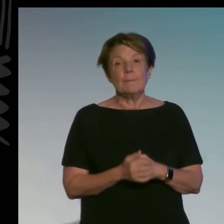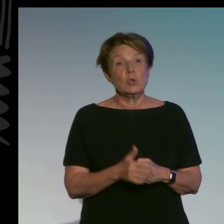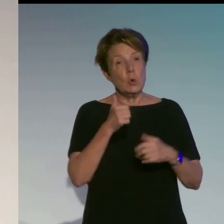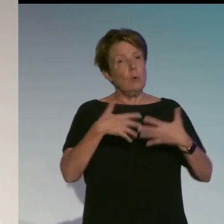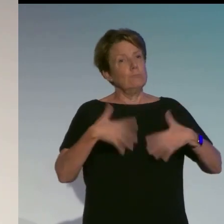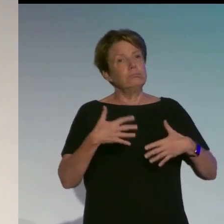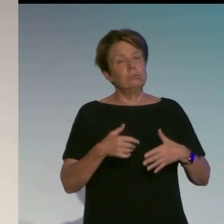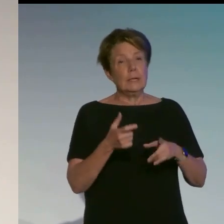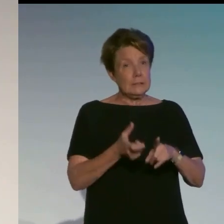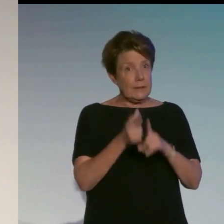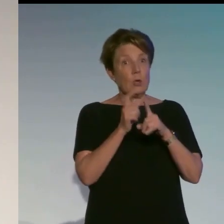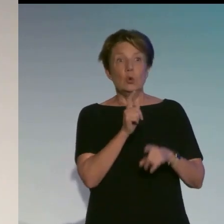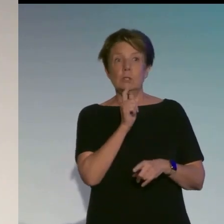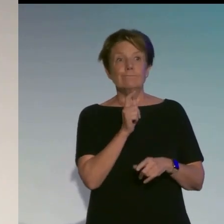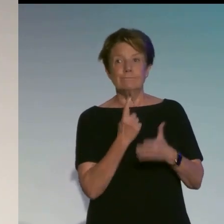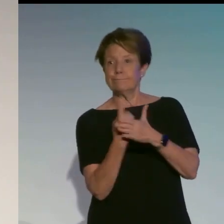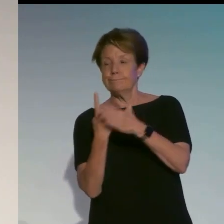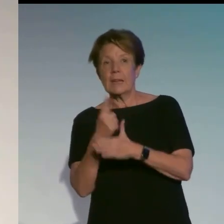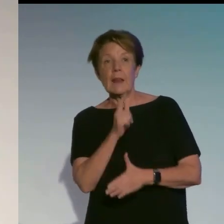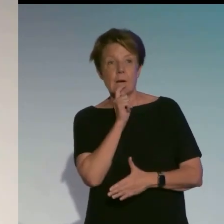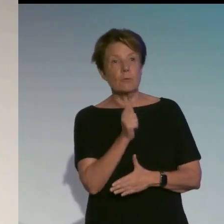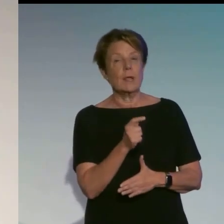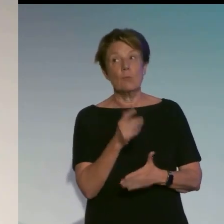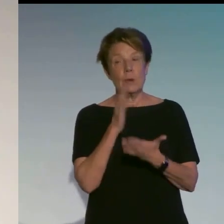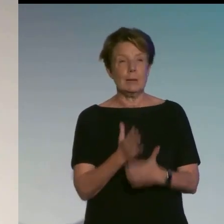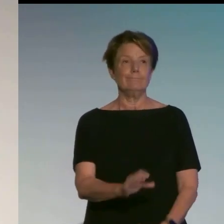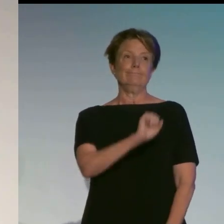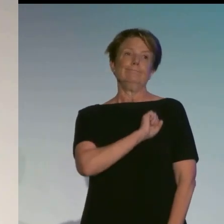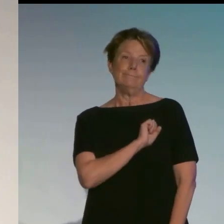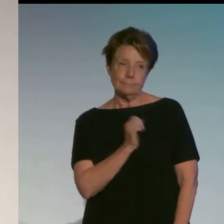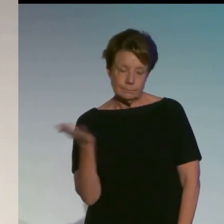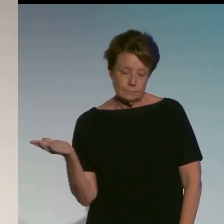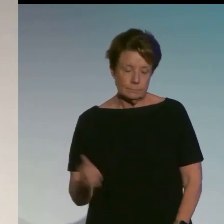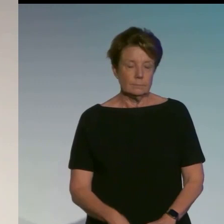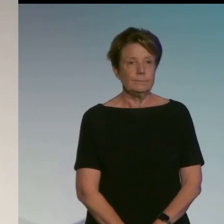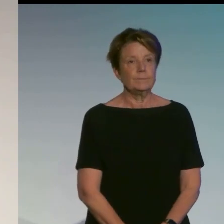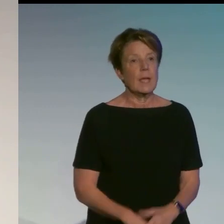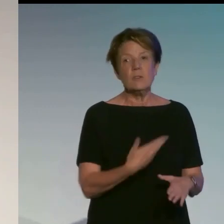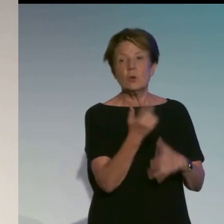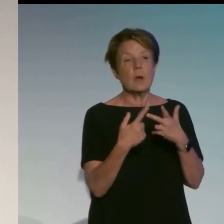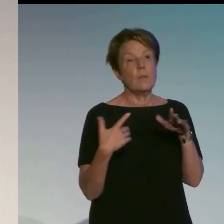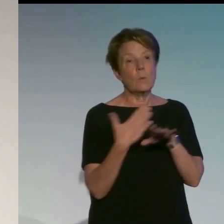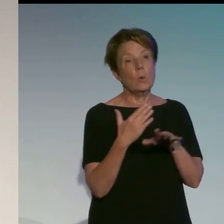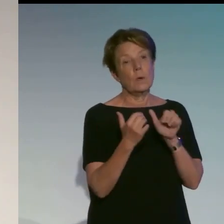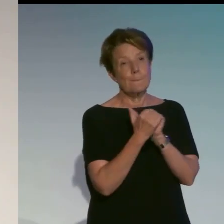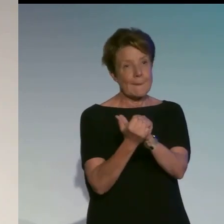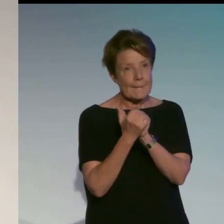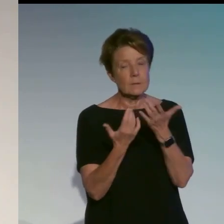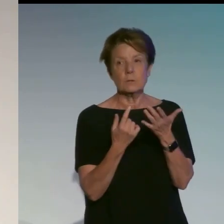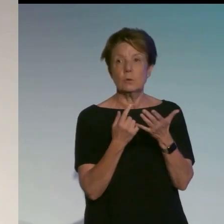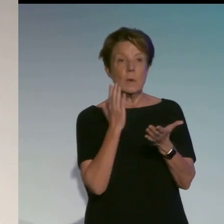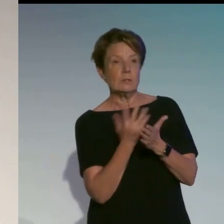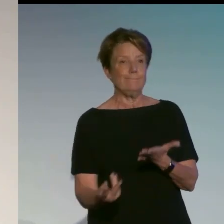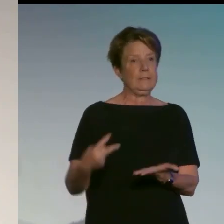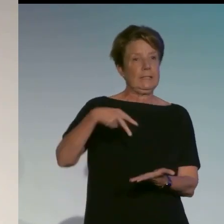tough things are in Hungary at the moment will know the courage that she has and her colleagues to stand up and just be